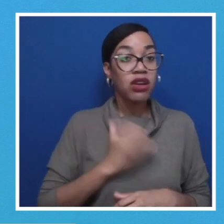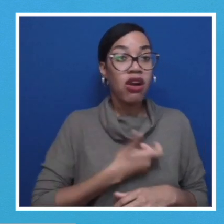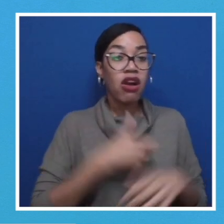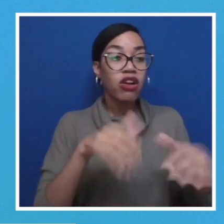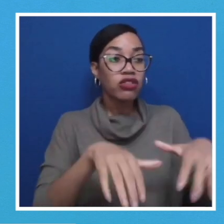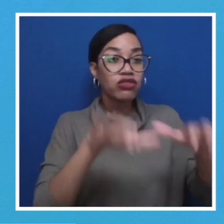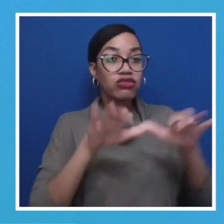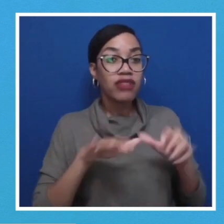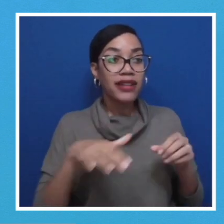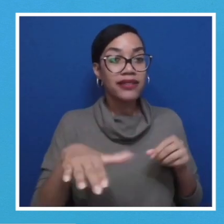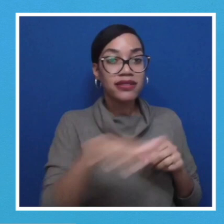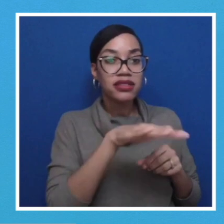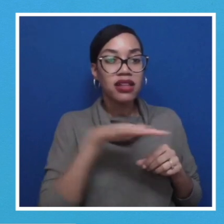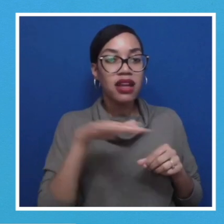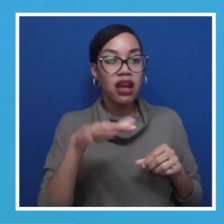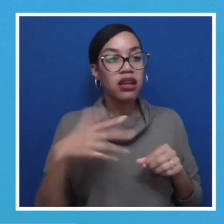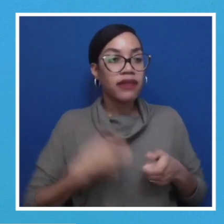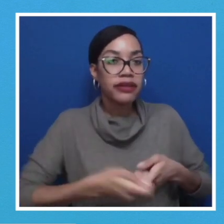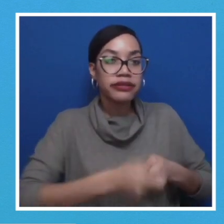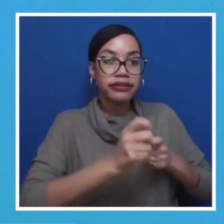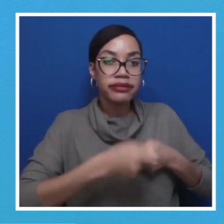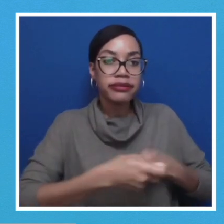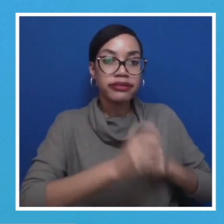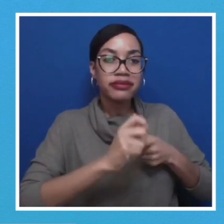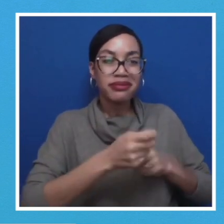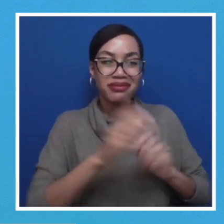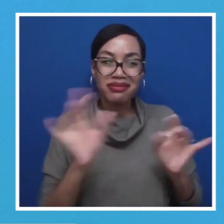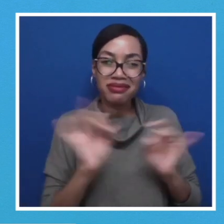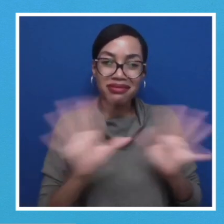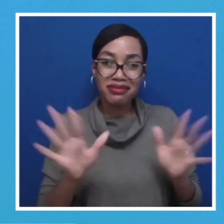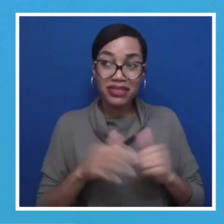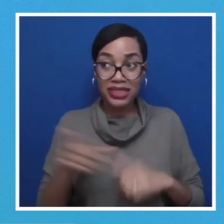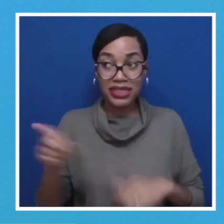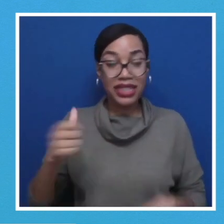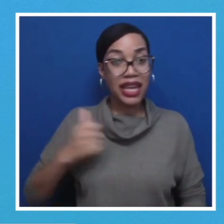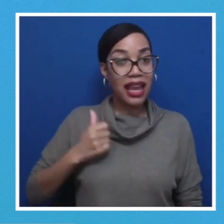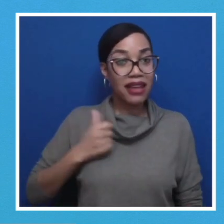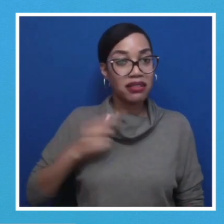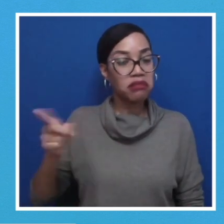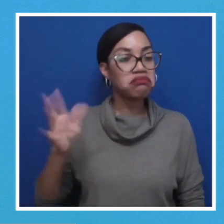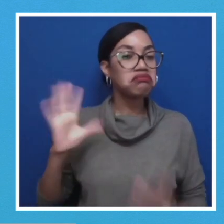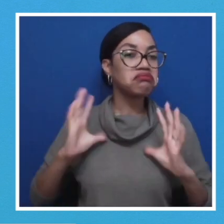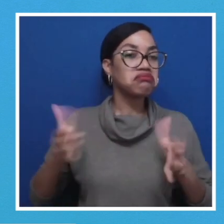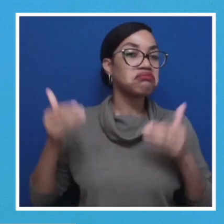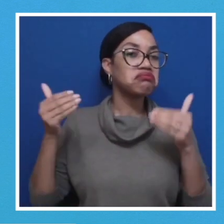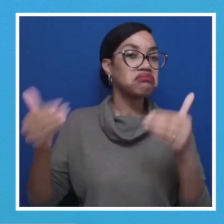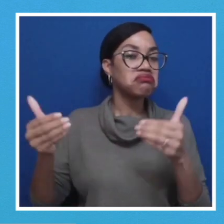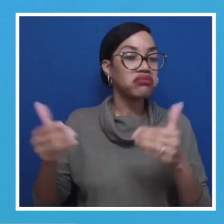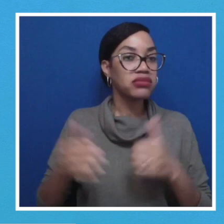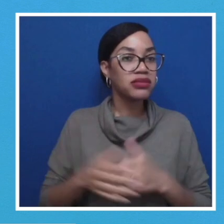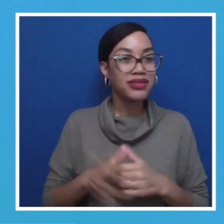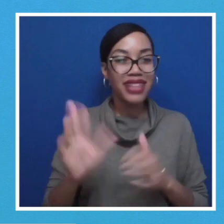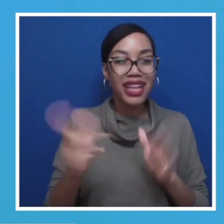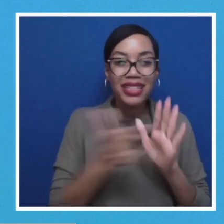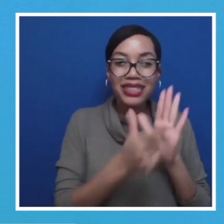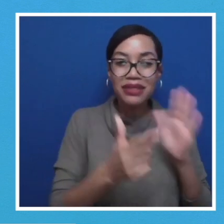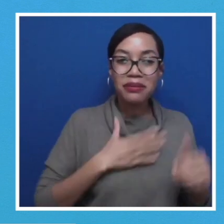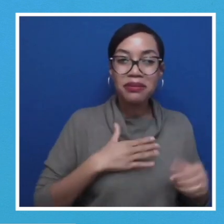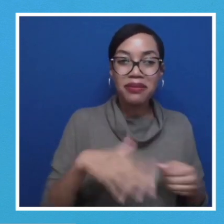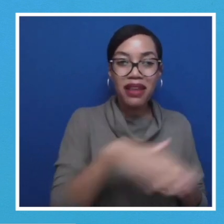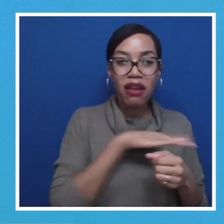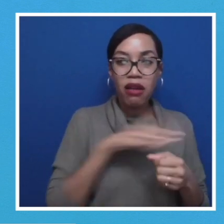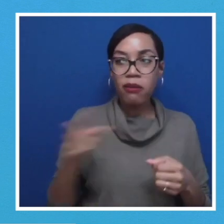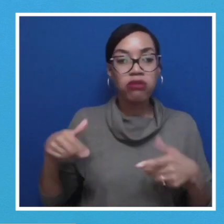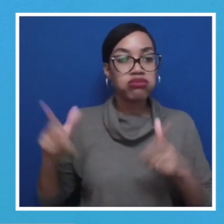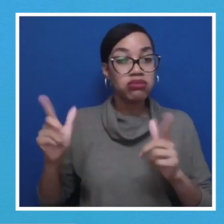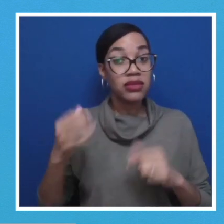in our law, but it is legal in Canada. They get a permit, they do it. I often say, if I went to where your grandparents lived and